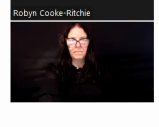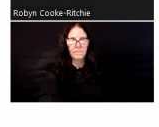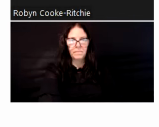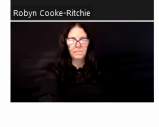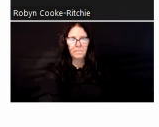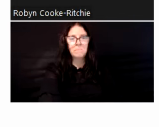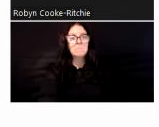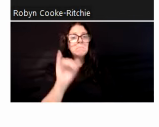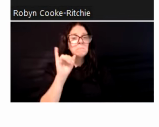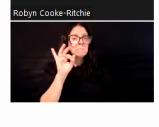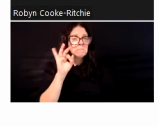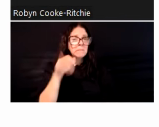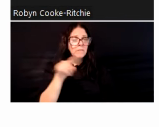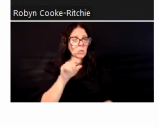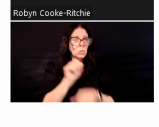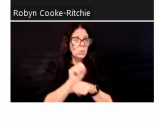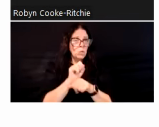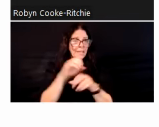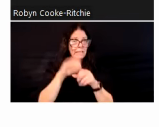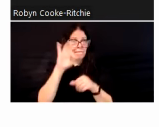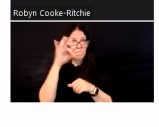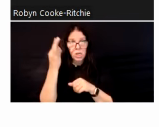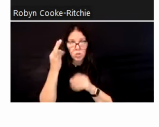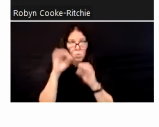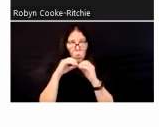If you are working in a Francophone organization, or you just